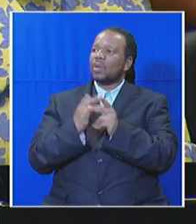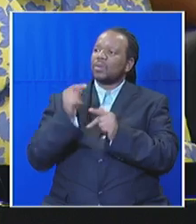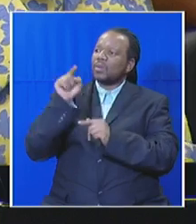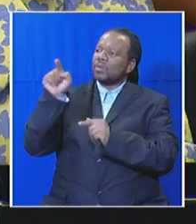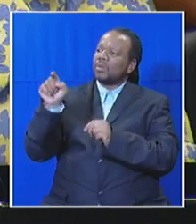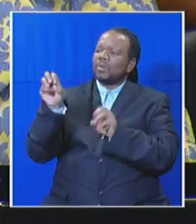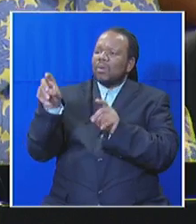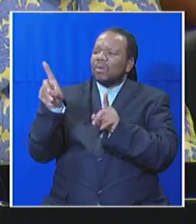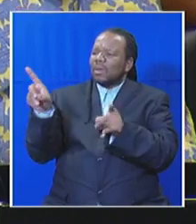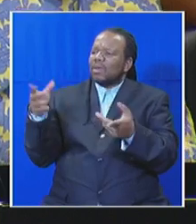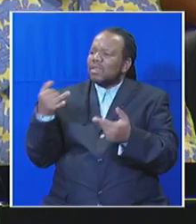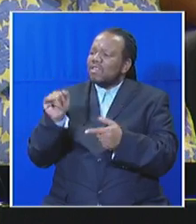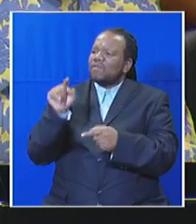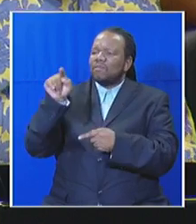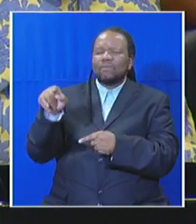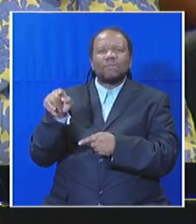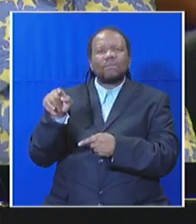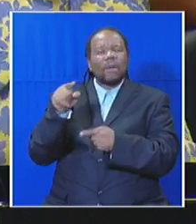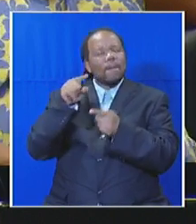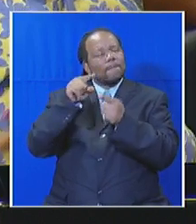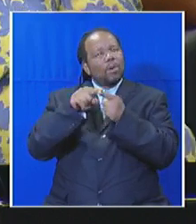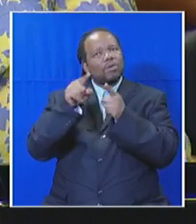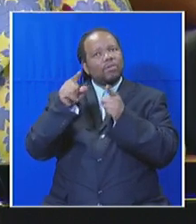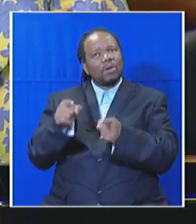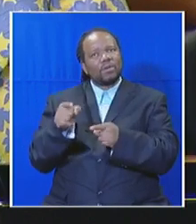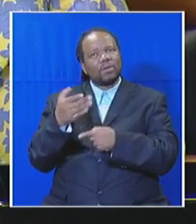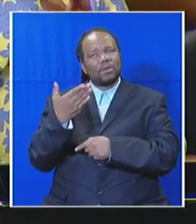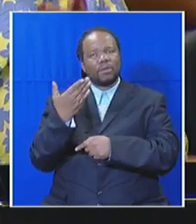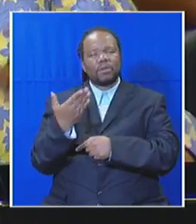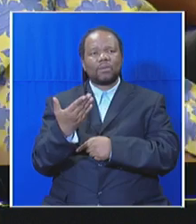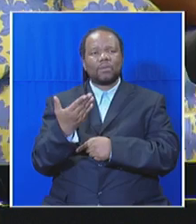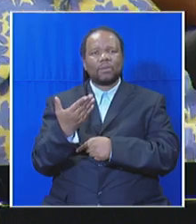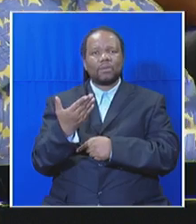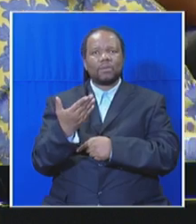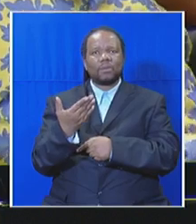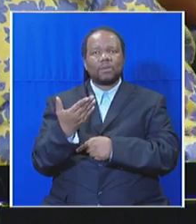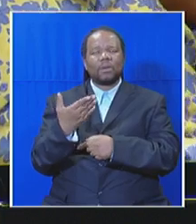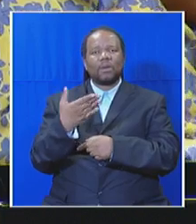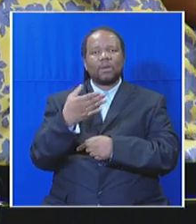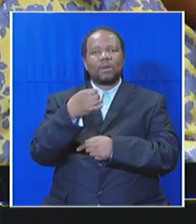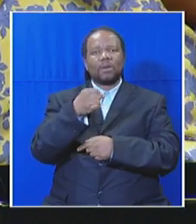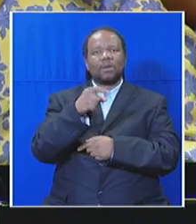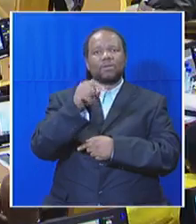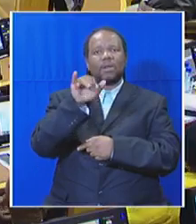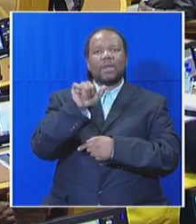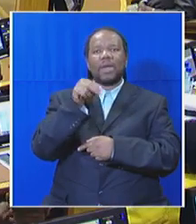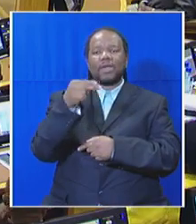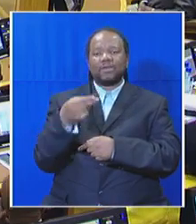fine. It's a point of order, I Madam now Speaker. recognize Honorable Steenhuisen. Madam